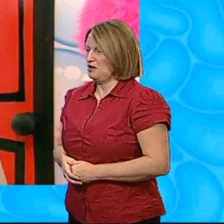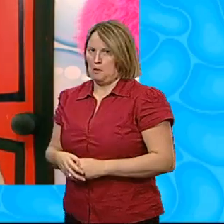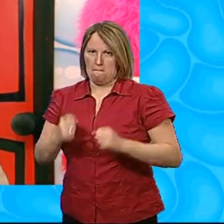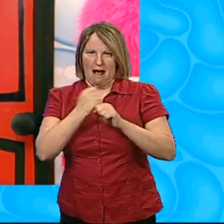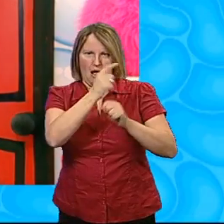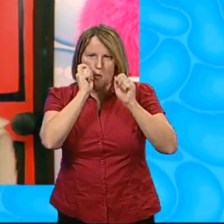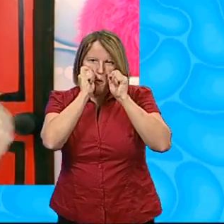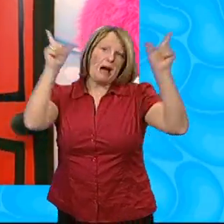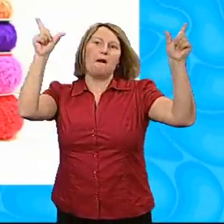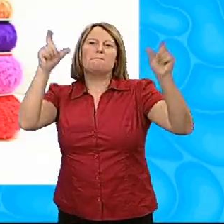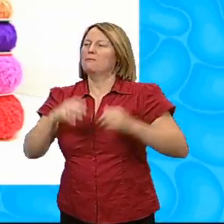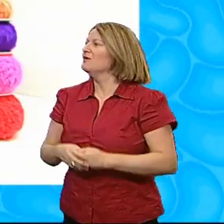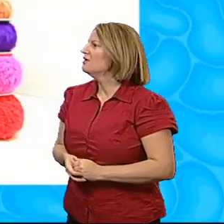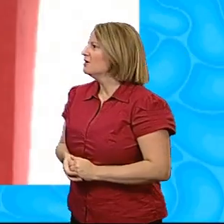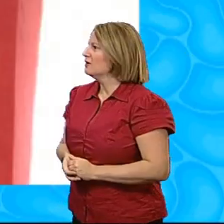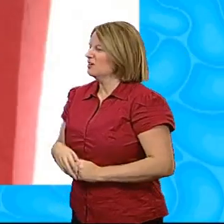Let's wake them up.